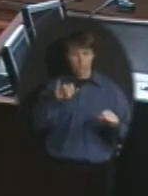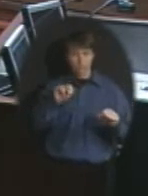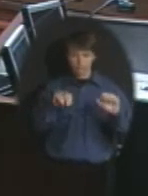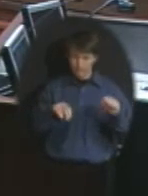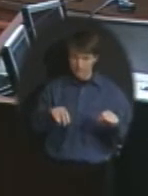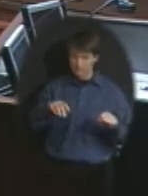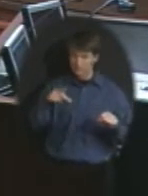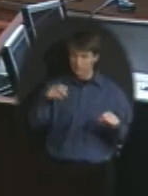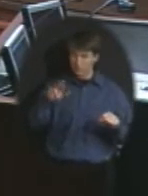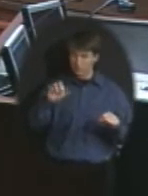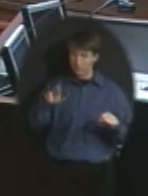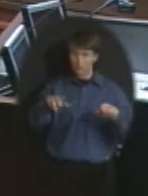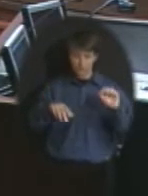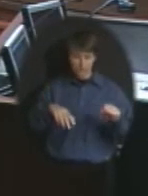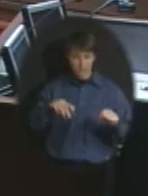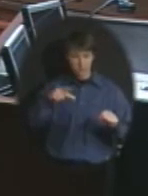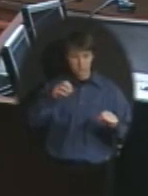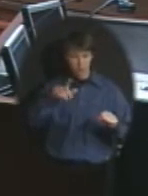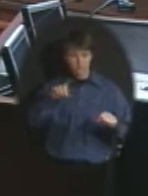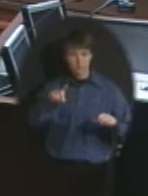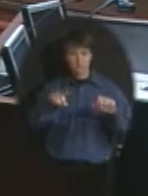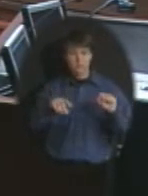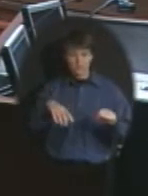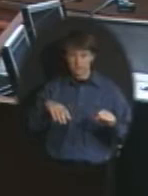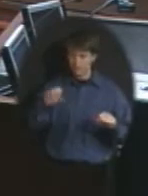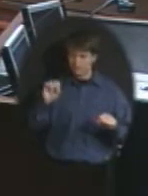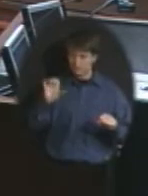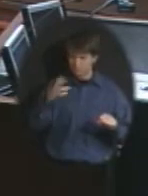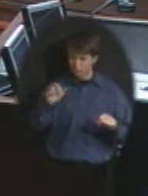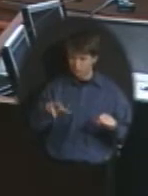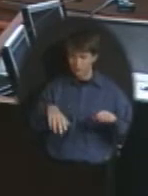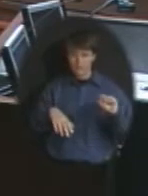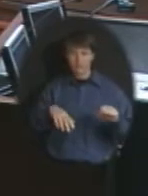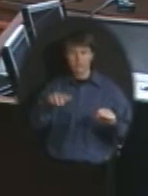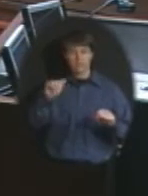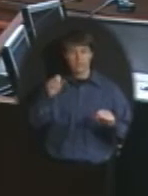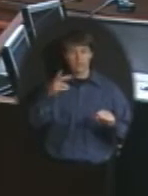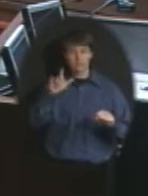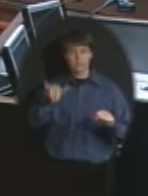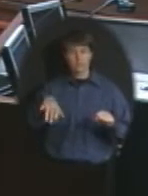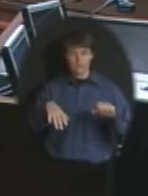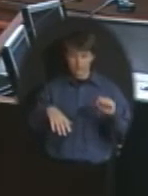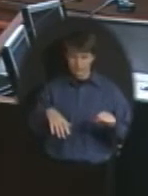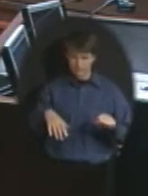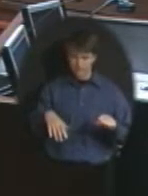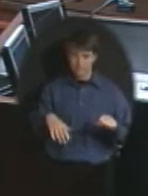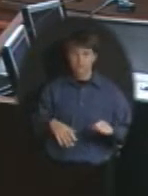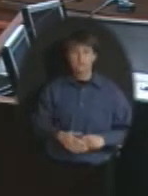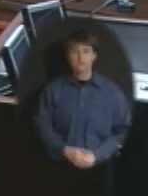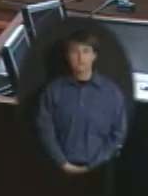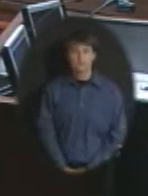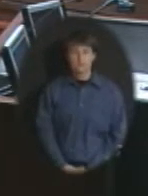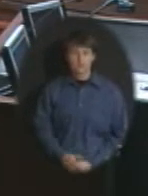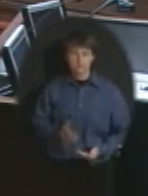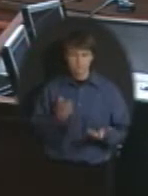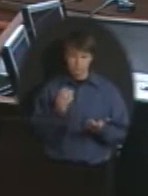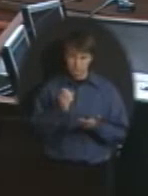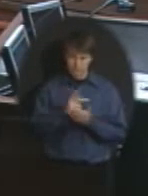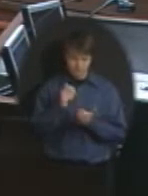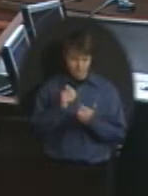Yes. Mr. Parker? Yes. Mr. Poland? Yes. Mr. Scheer? Yes. Ms. Ashley? Yes. All right, motion